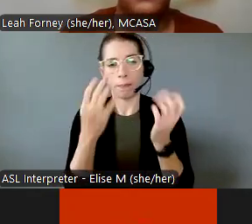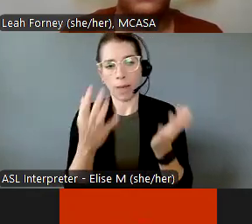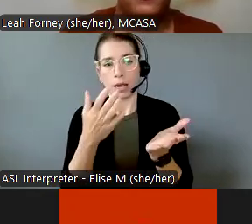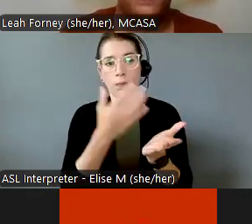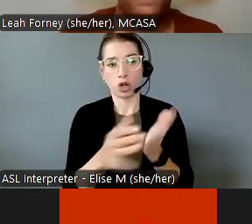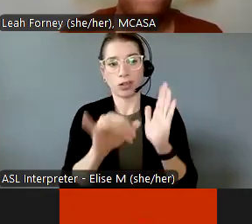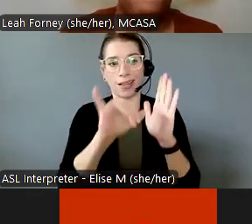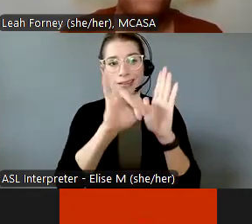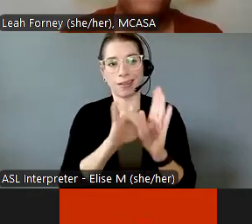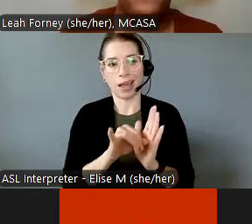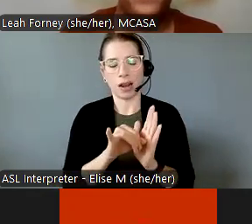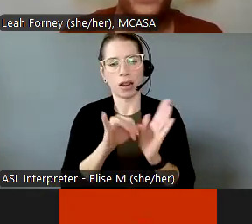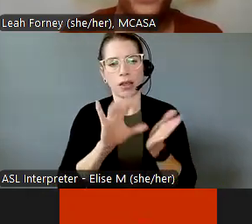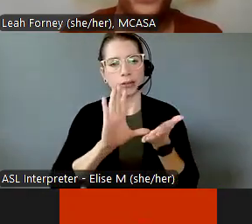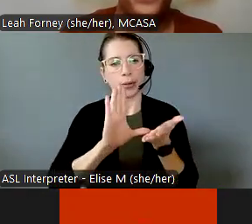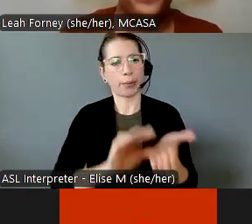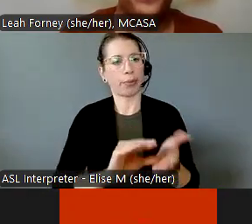powerless.